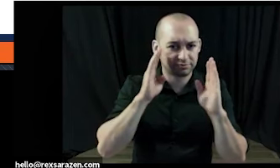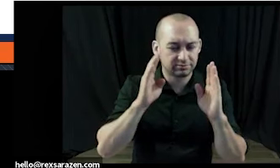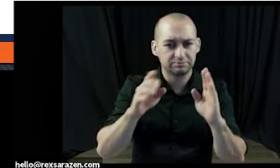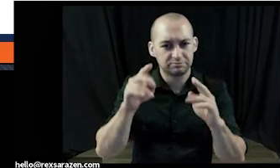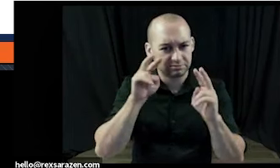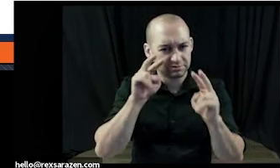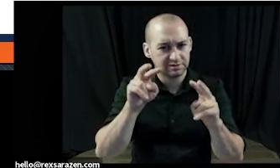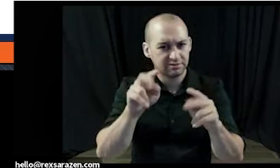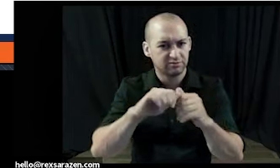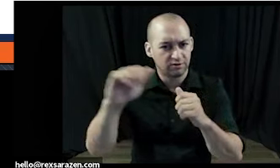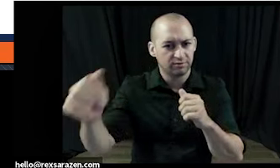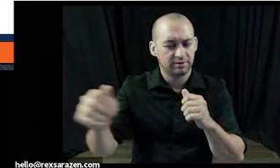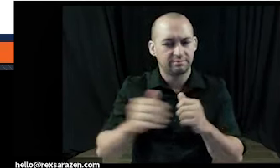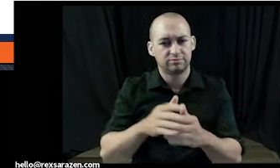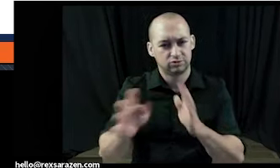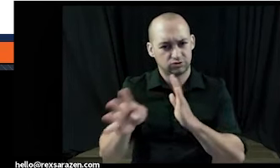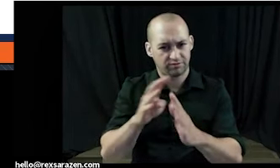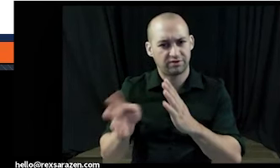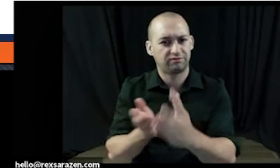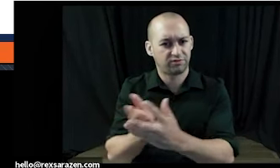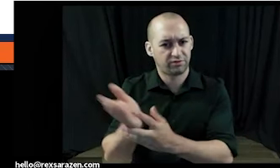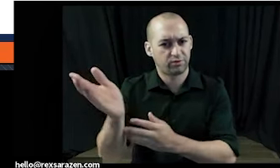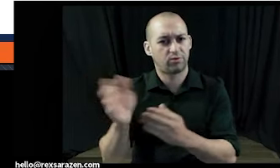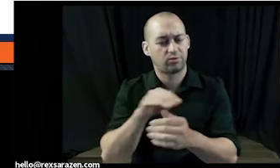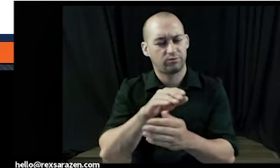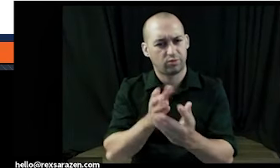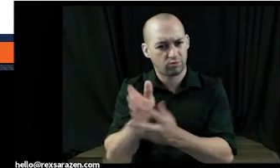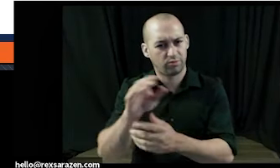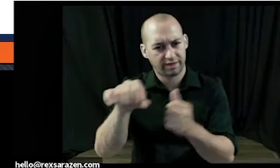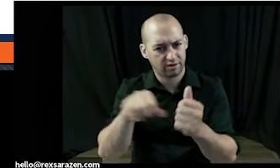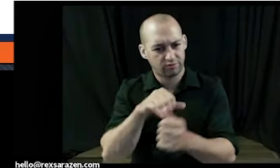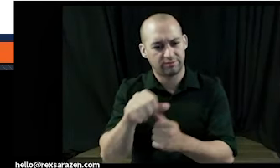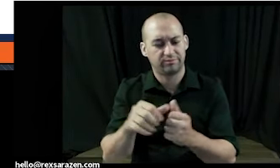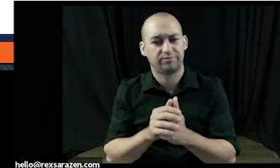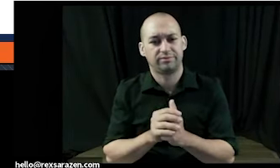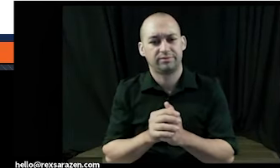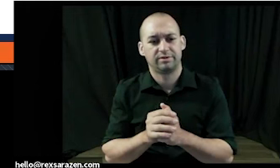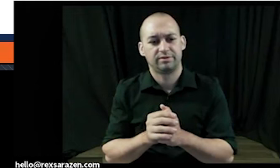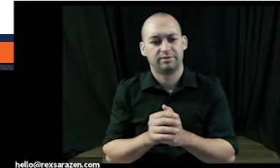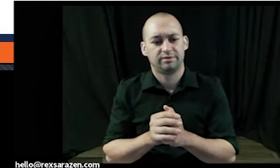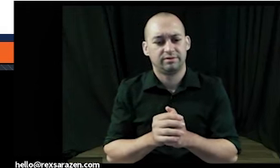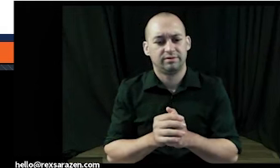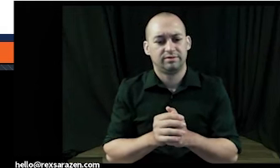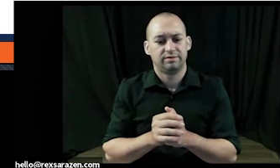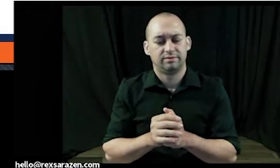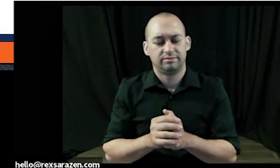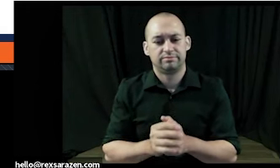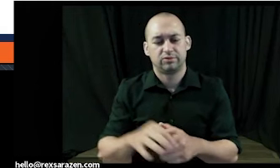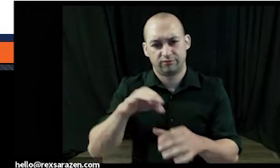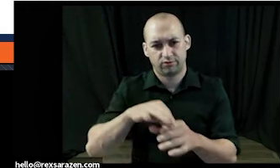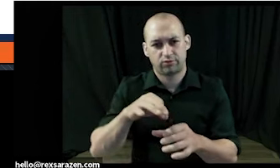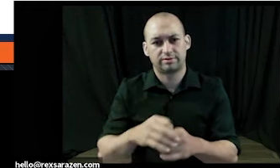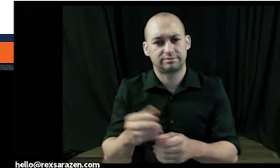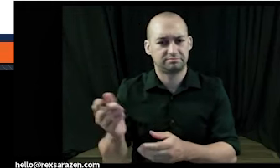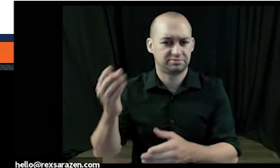flow through the area. Voters will be able to stop by and deposit their vote by mail ballot